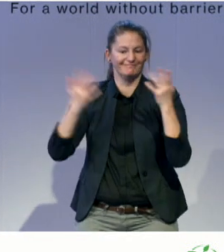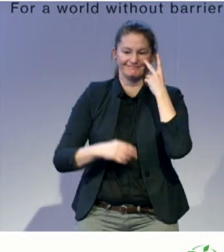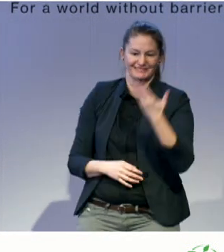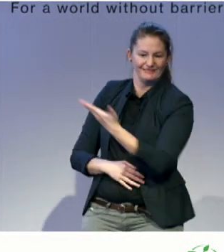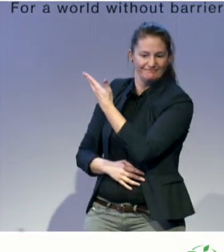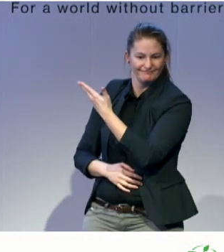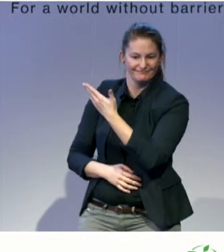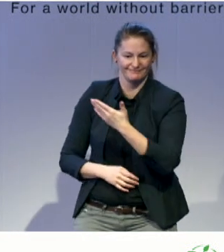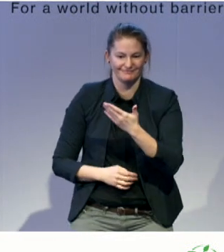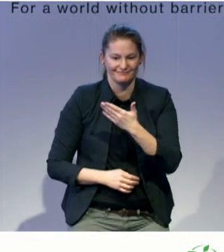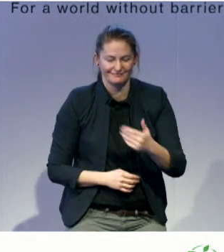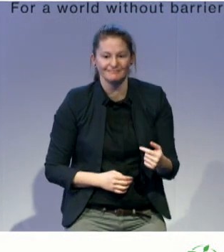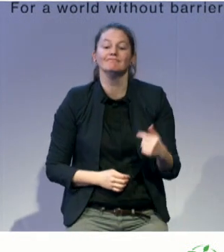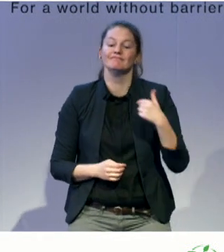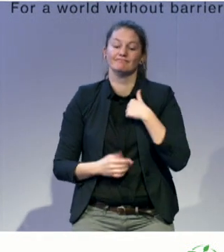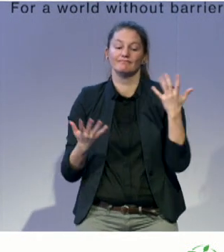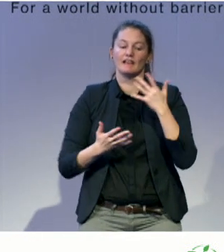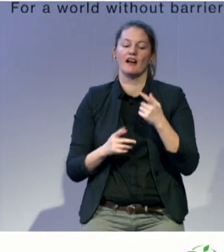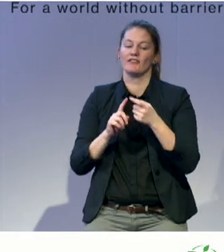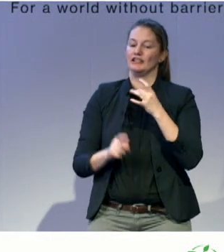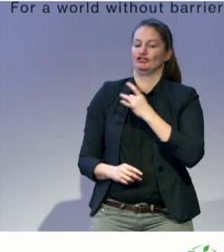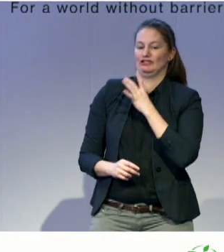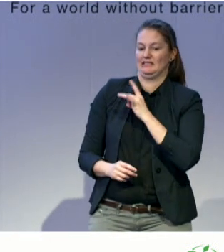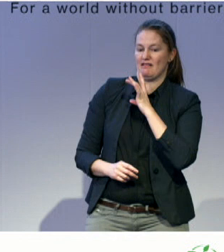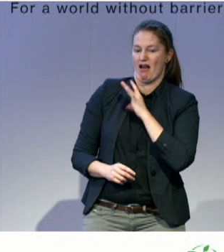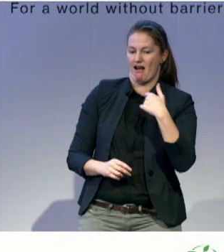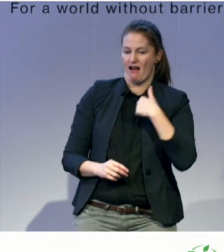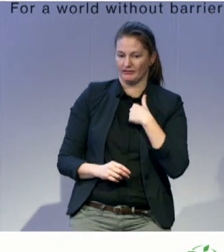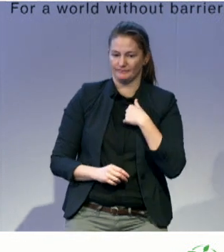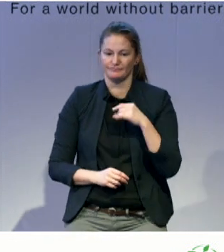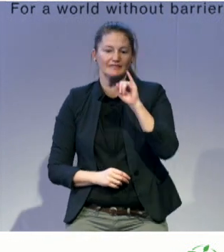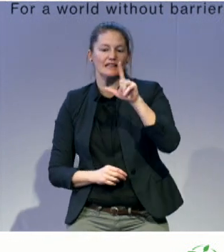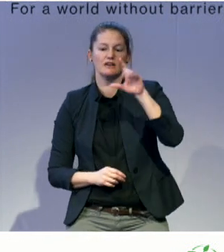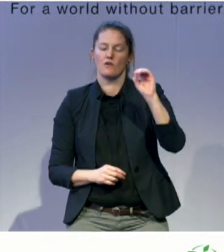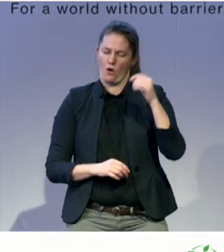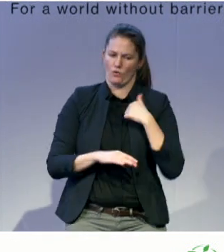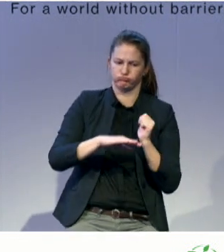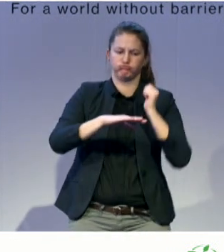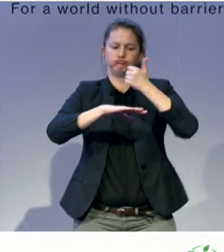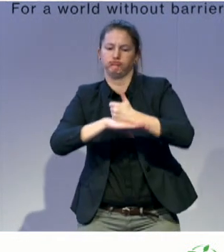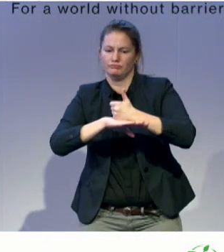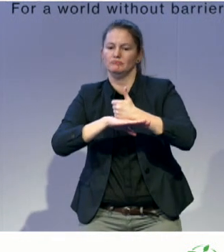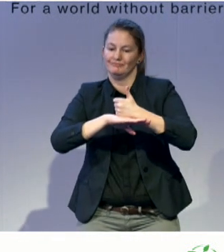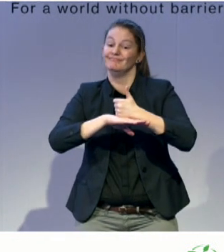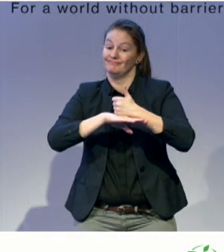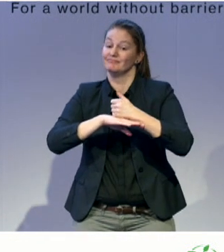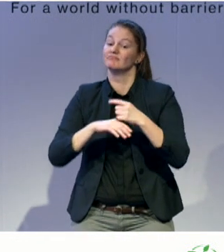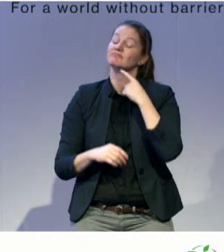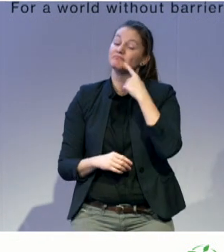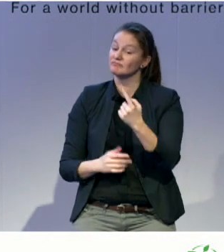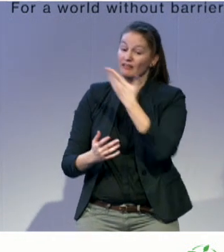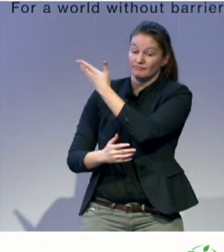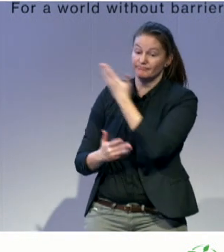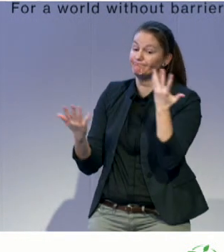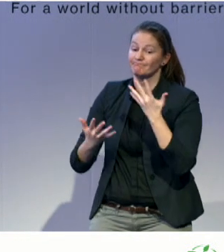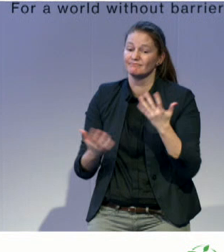the International Labor Organization, for many, many years. And here's what Mr. Somoza said. He said, "Every day